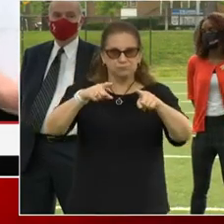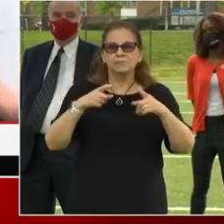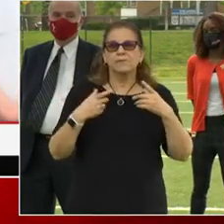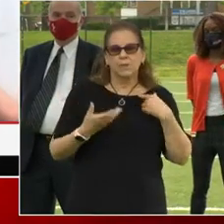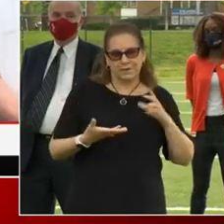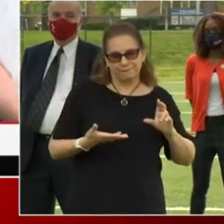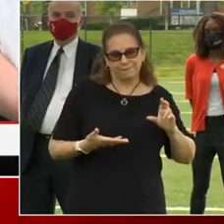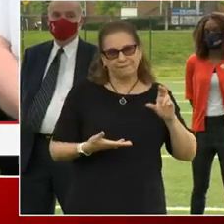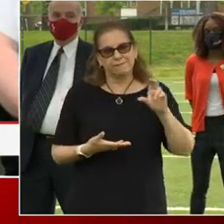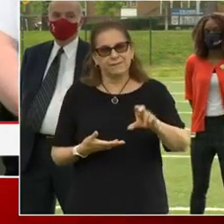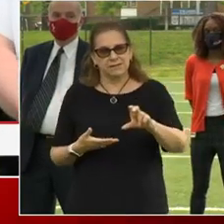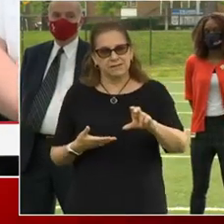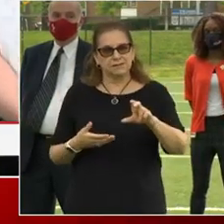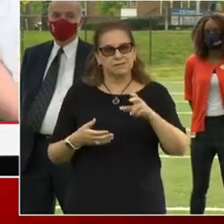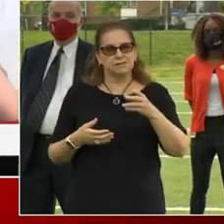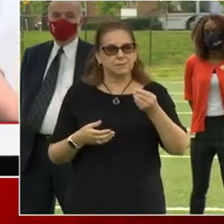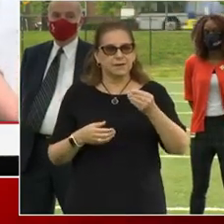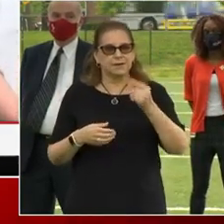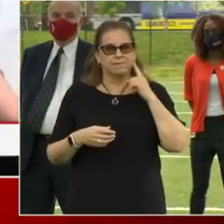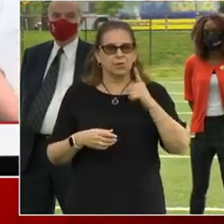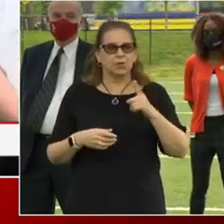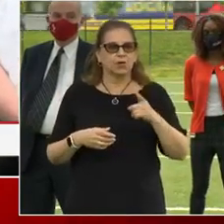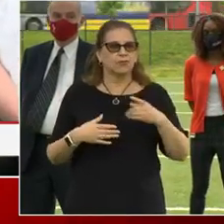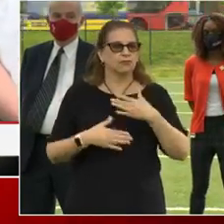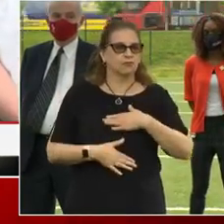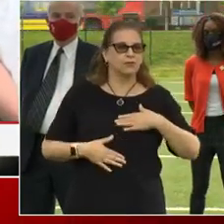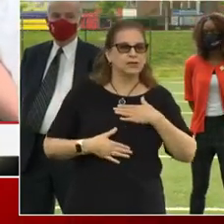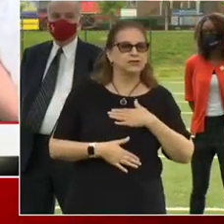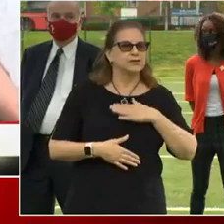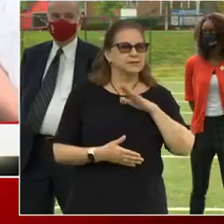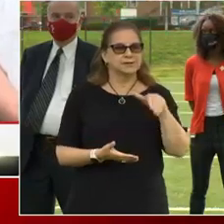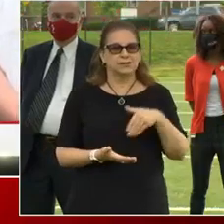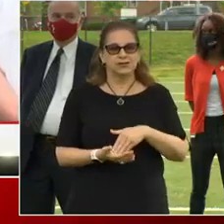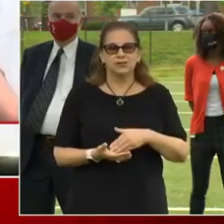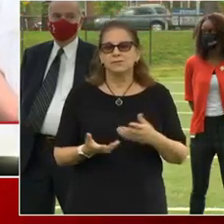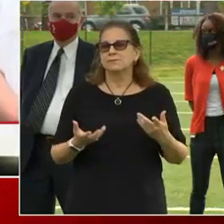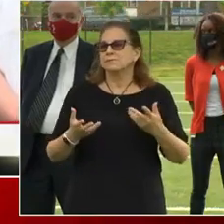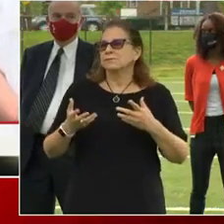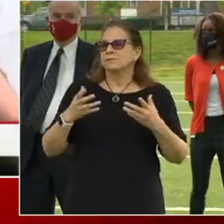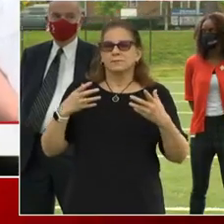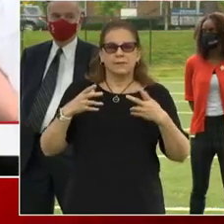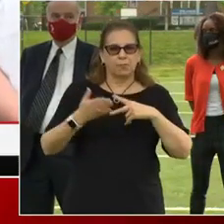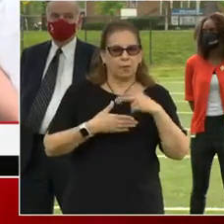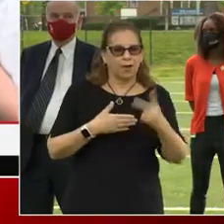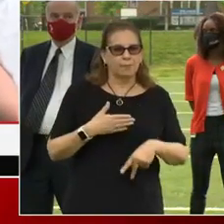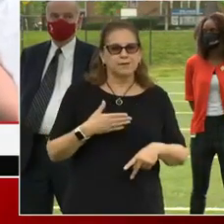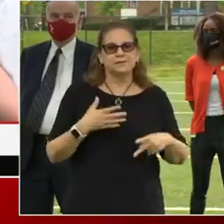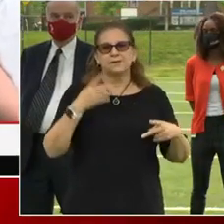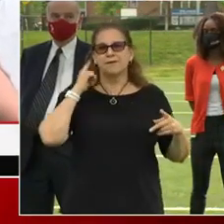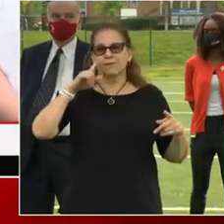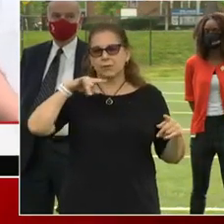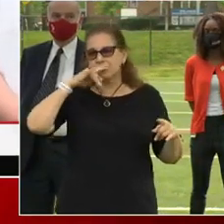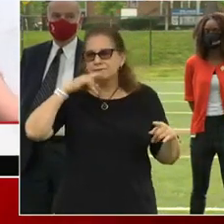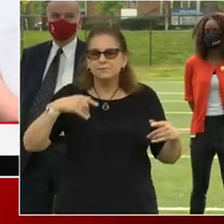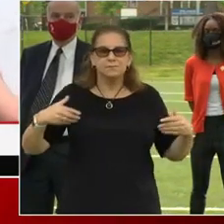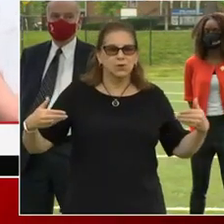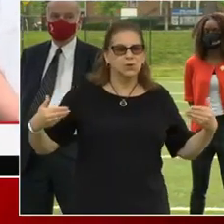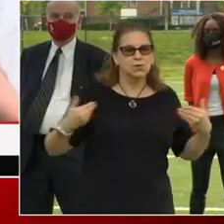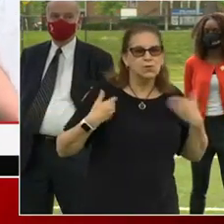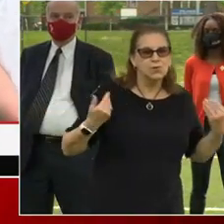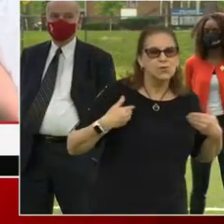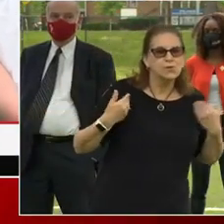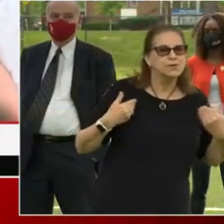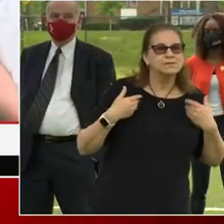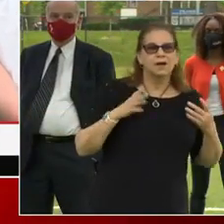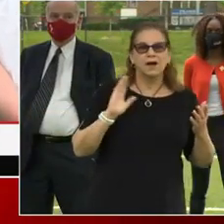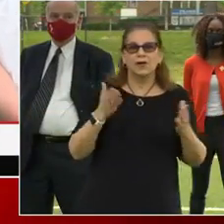credible amount in our recreation centers and fields. They have become the envy of the region instead of our neighbors going out